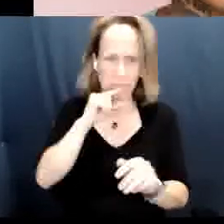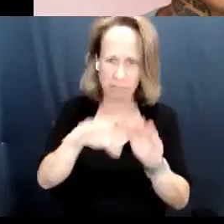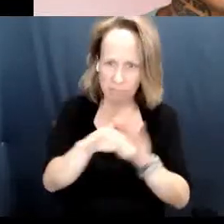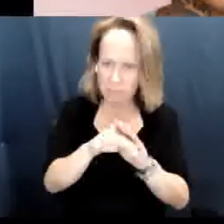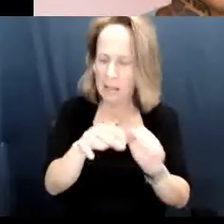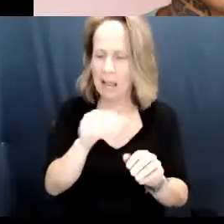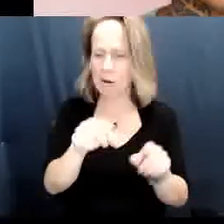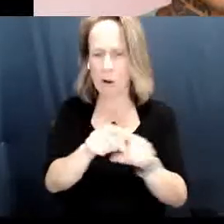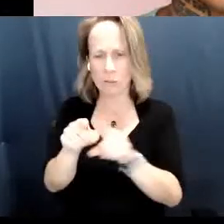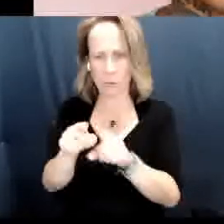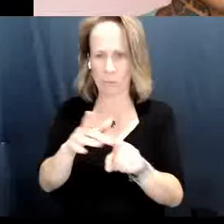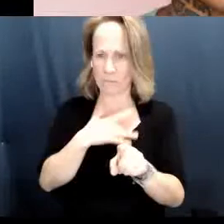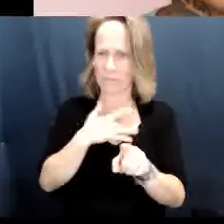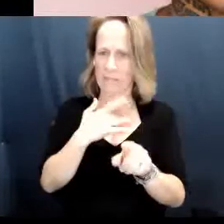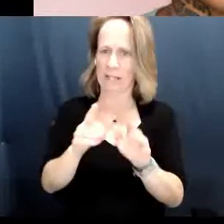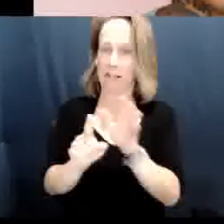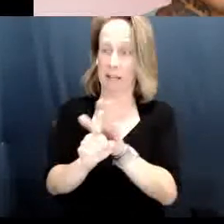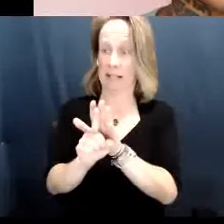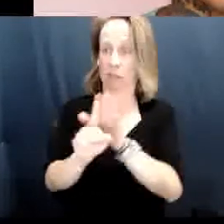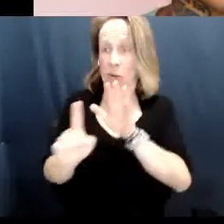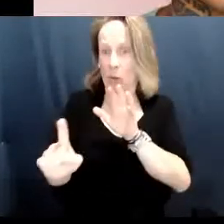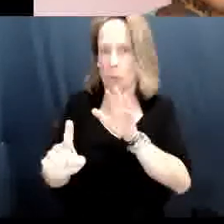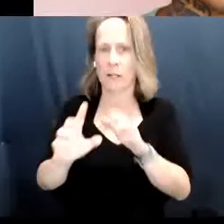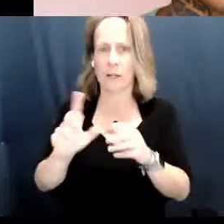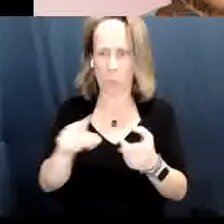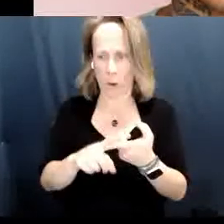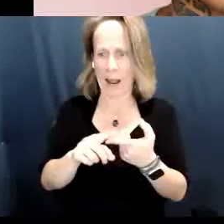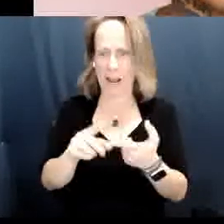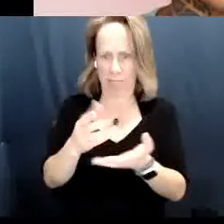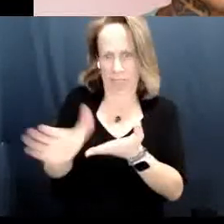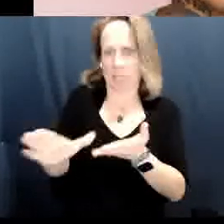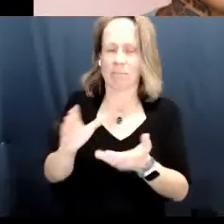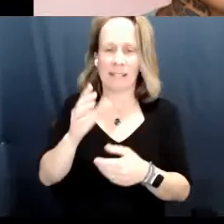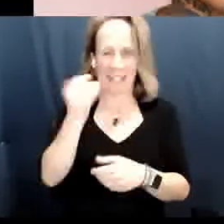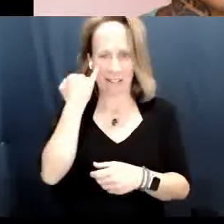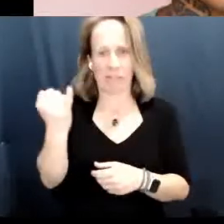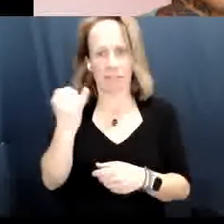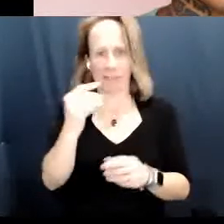excluded when there are only gender-specific options available.